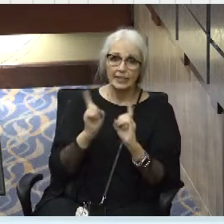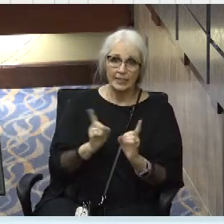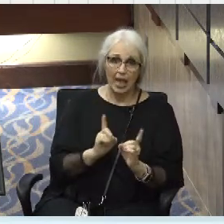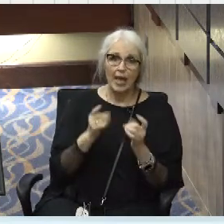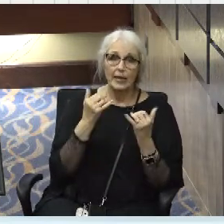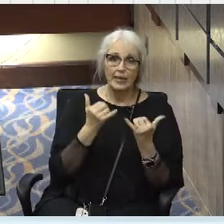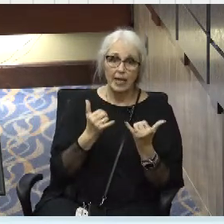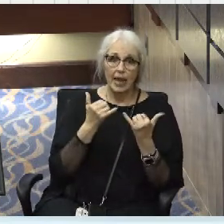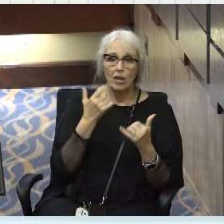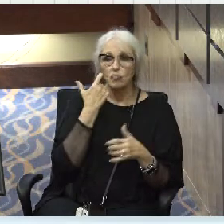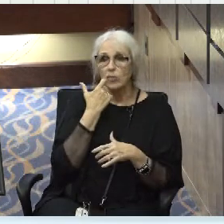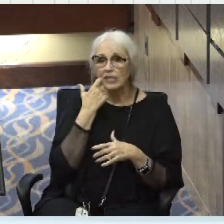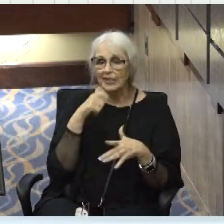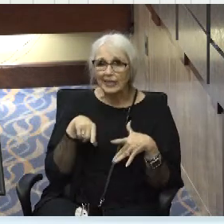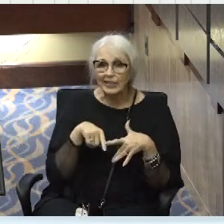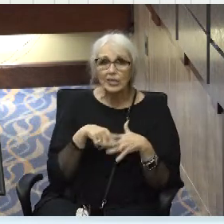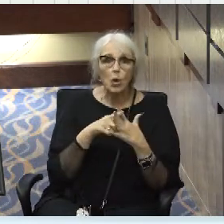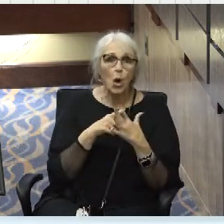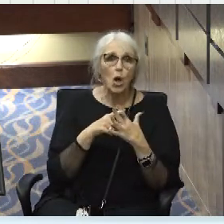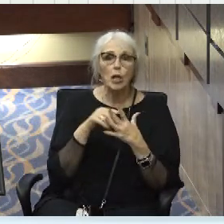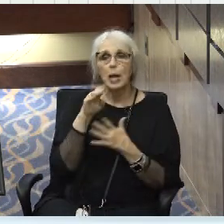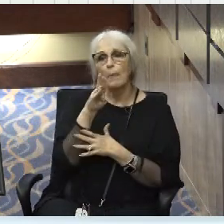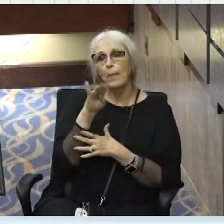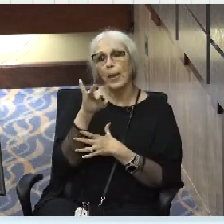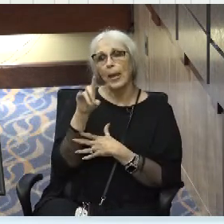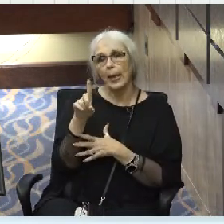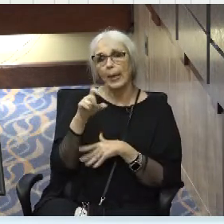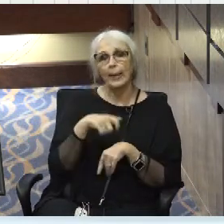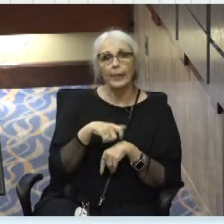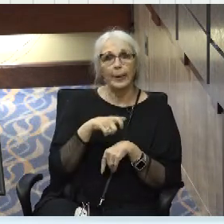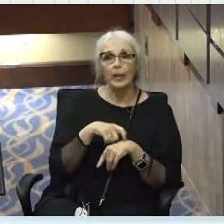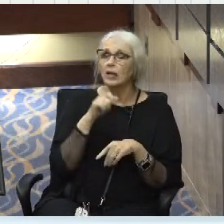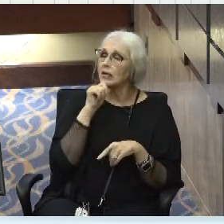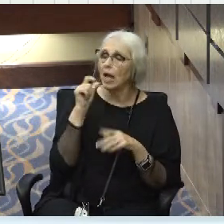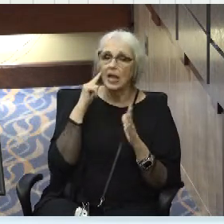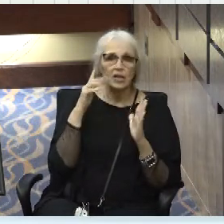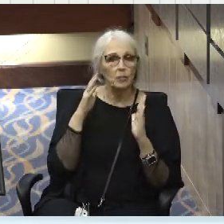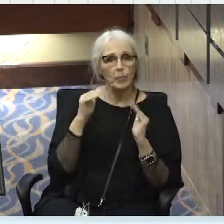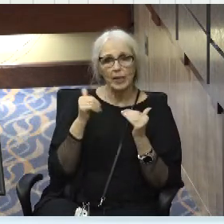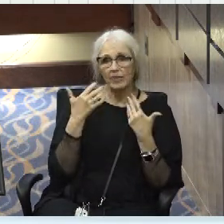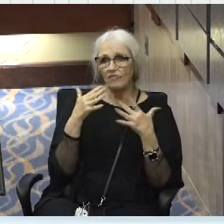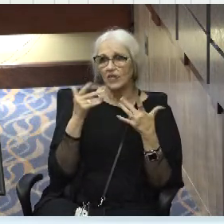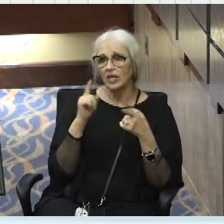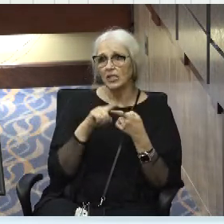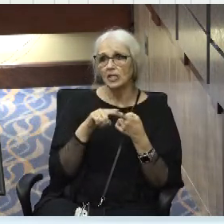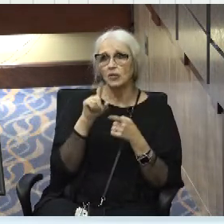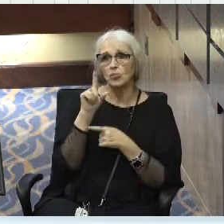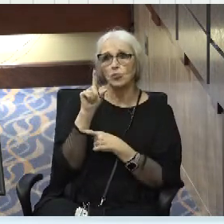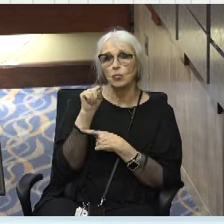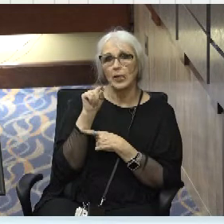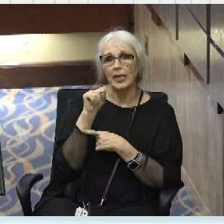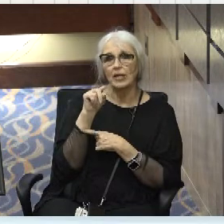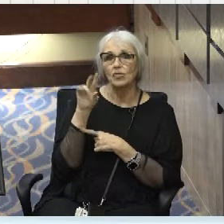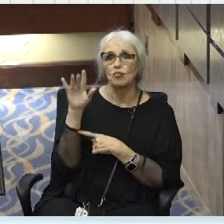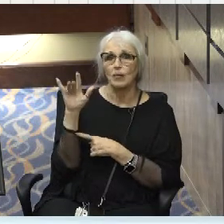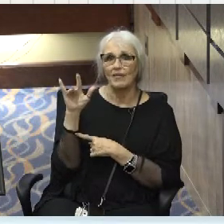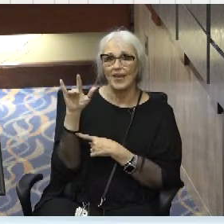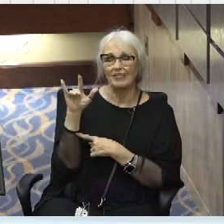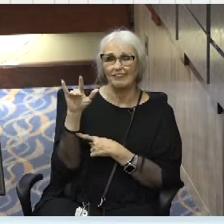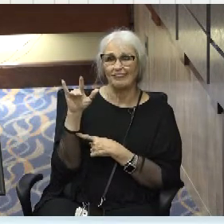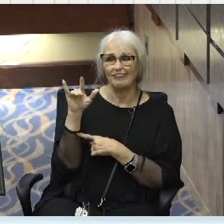getting started. There'll be a bidding period, and we don't expect that project to wrap up until 2025.